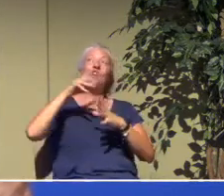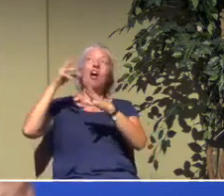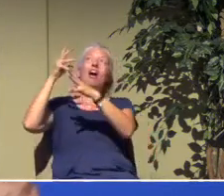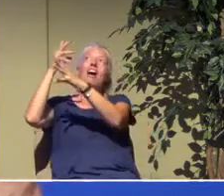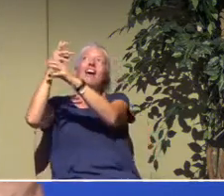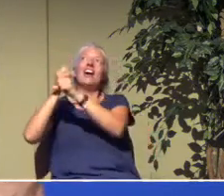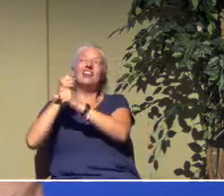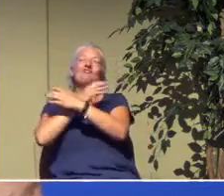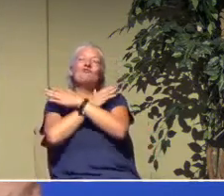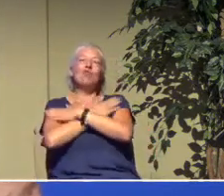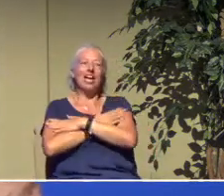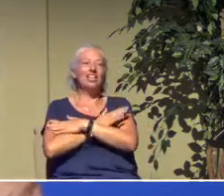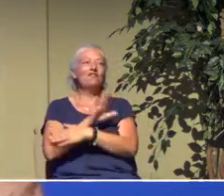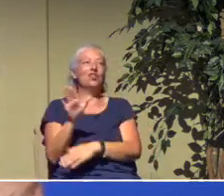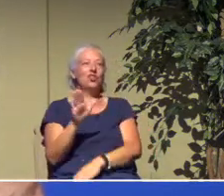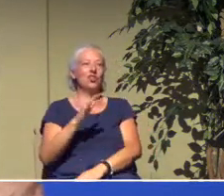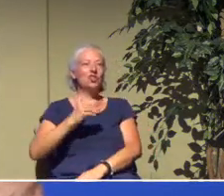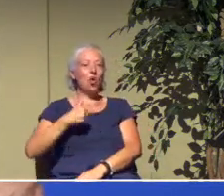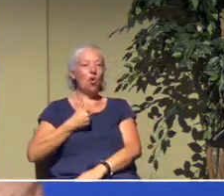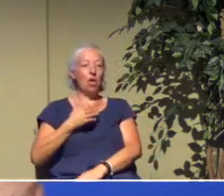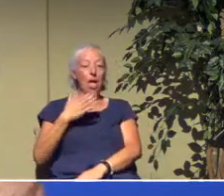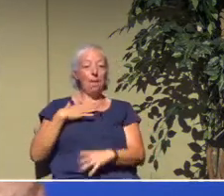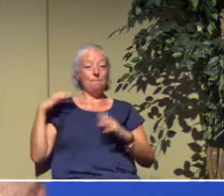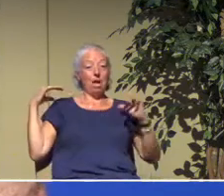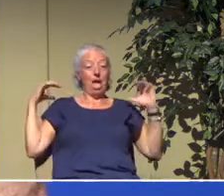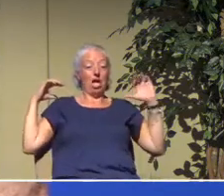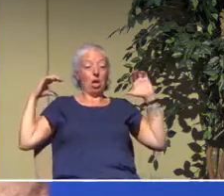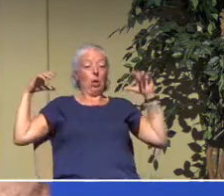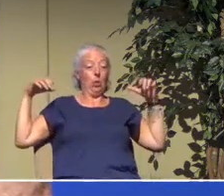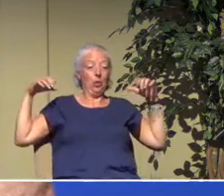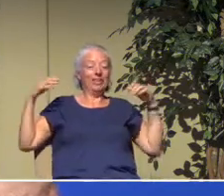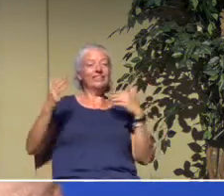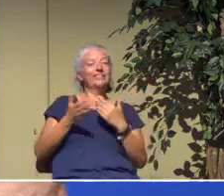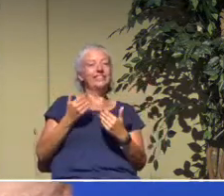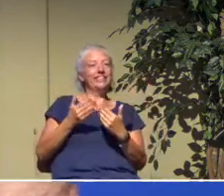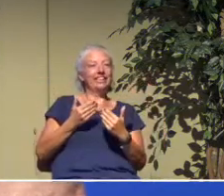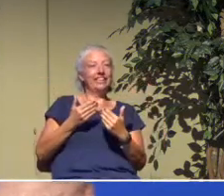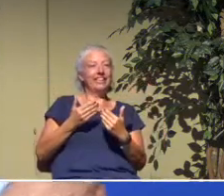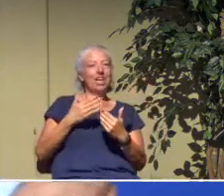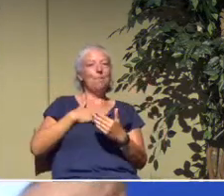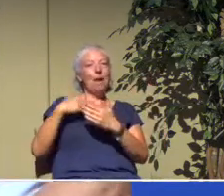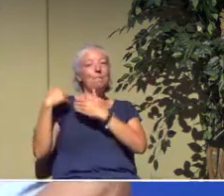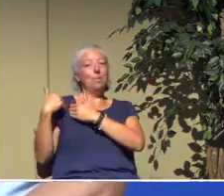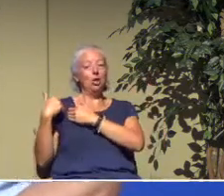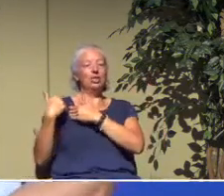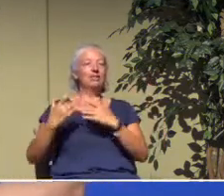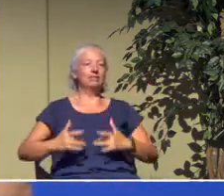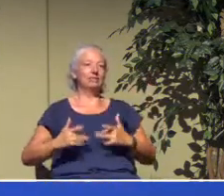your souls. For my yoke is easy, and my burden is light.